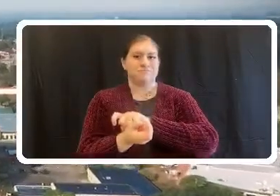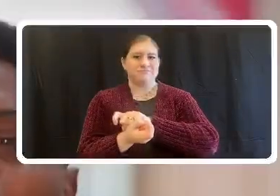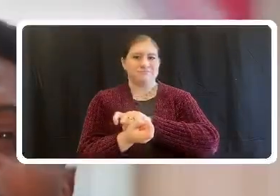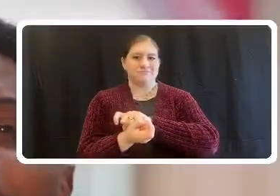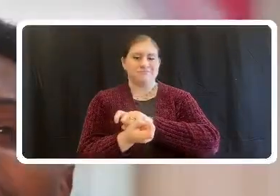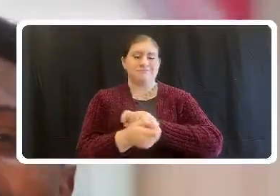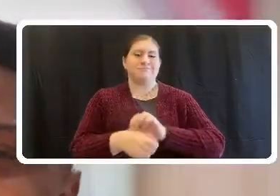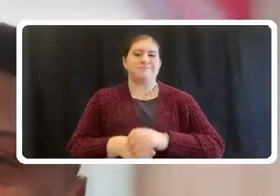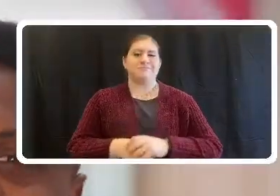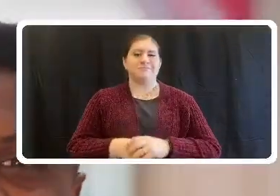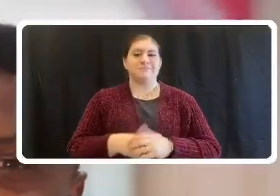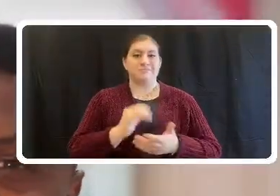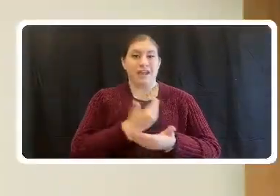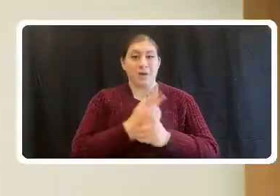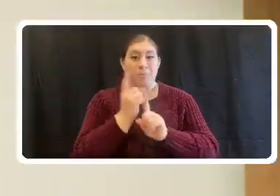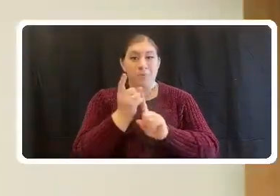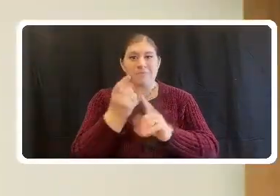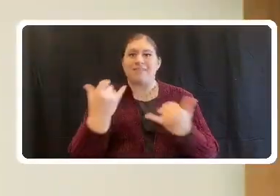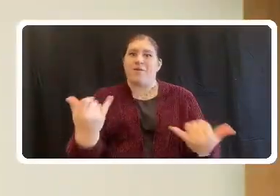Our moment is here.